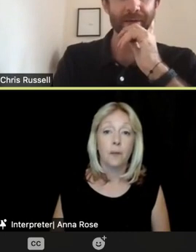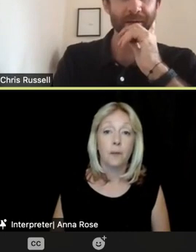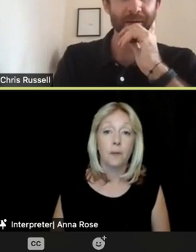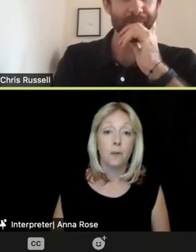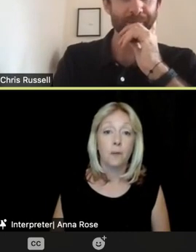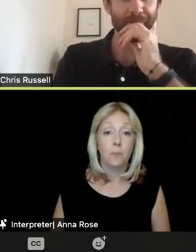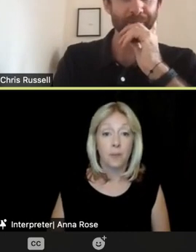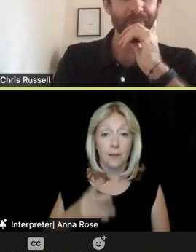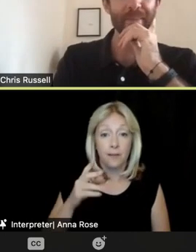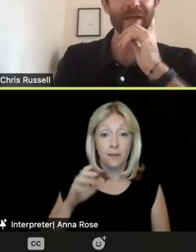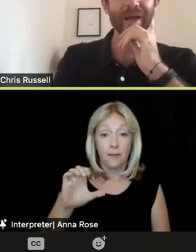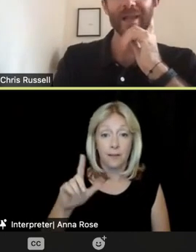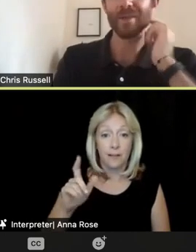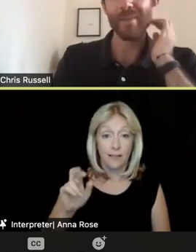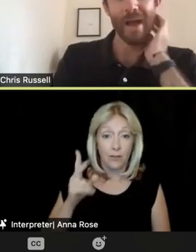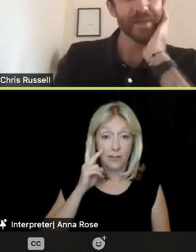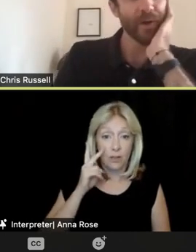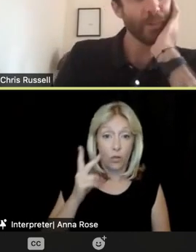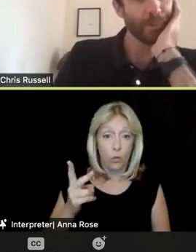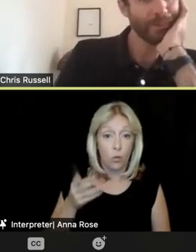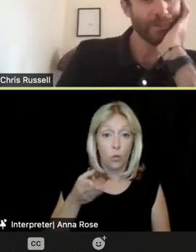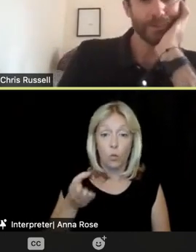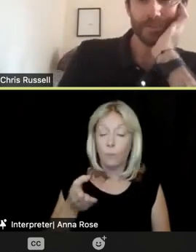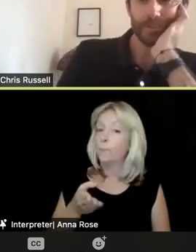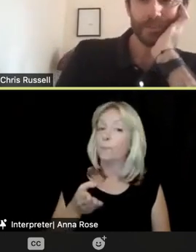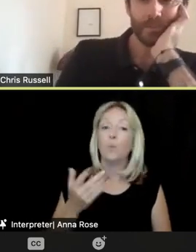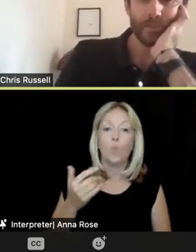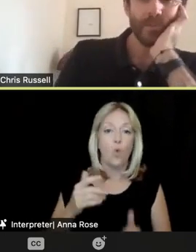right? You want probably a color that pops out.